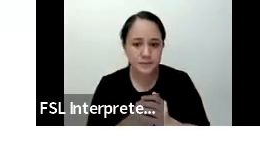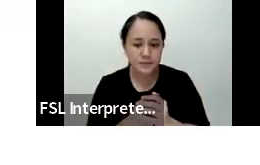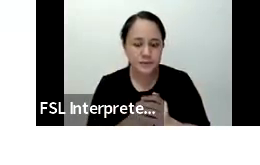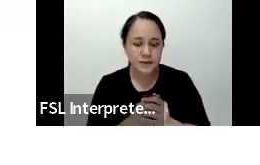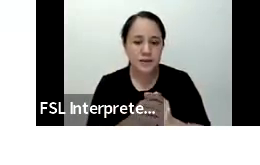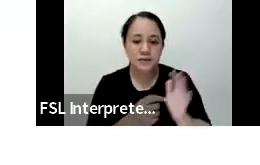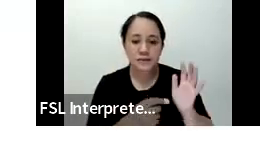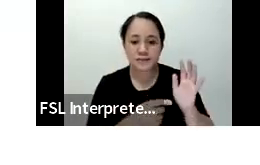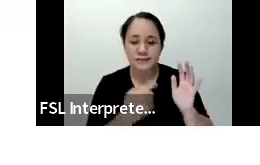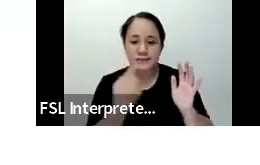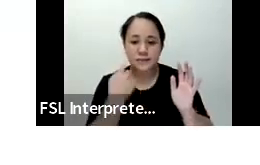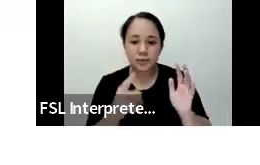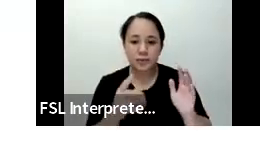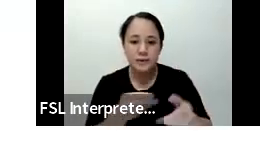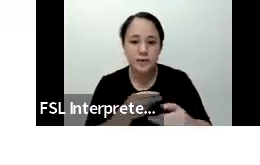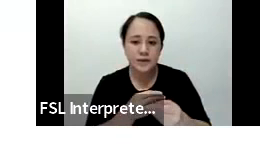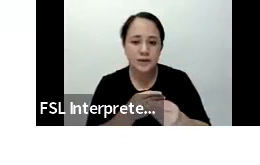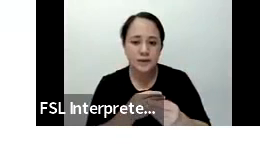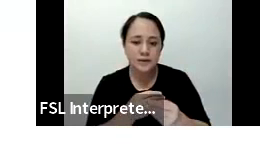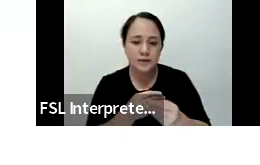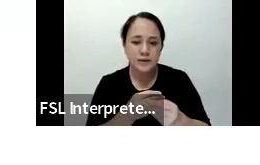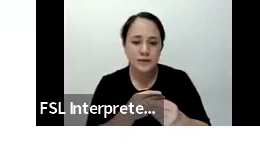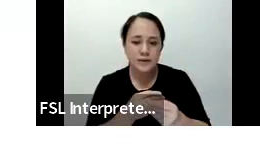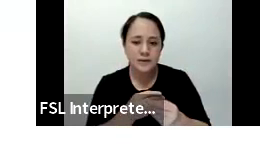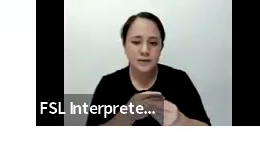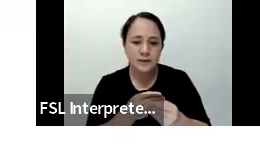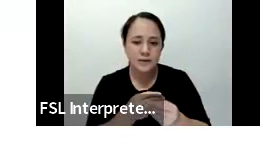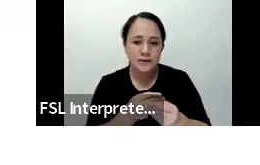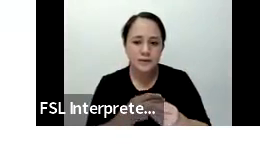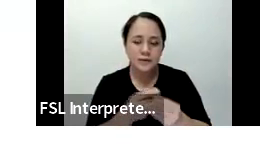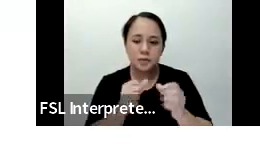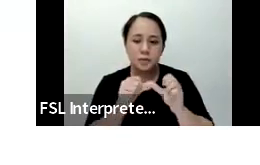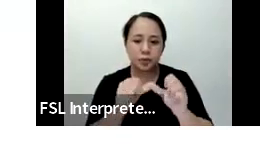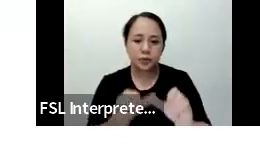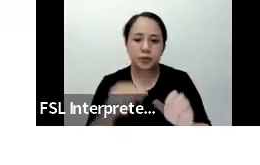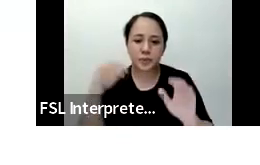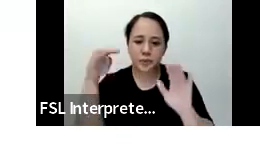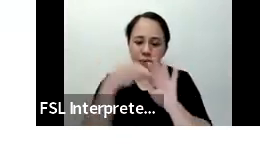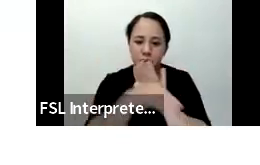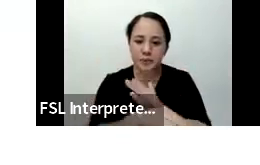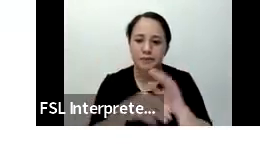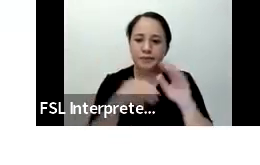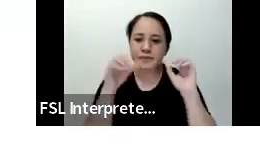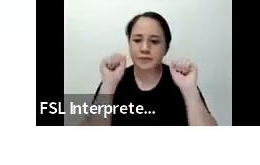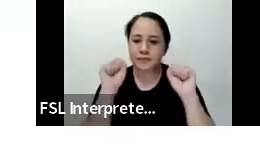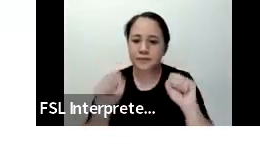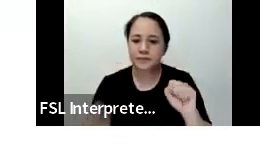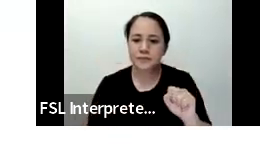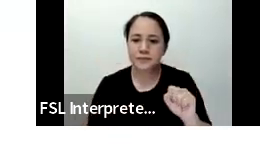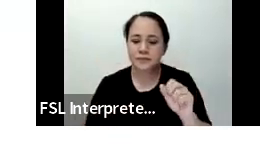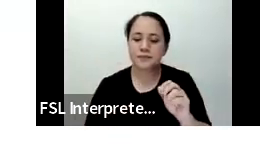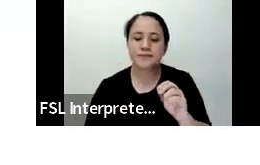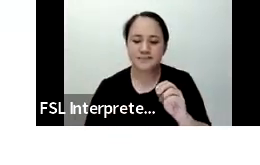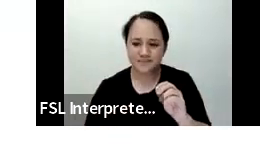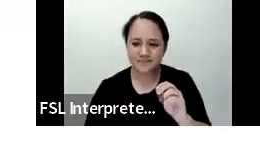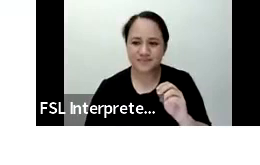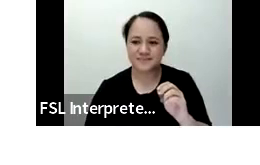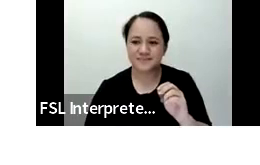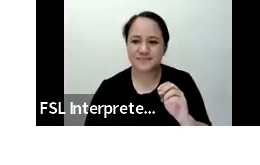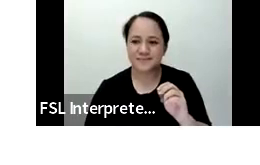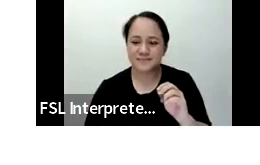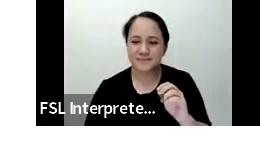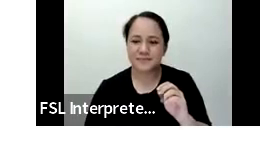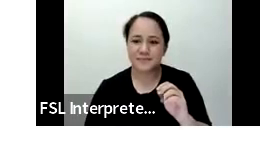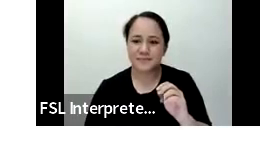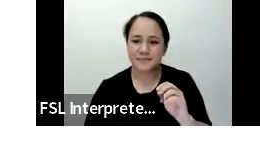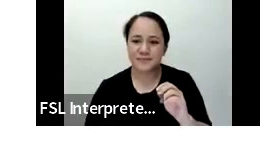the fertility, the crude birth rate will continue to decline and crude death rate will, increase, then this